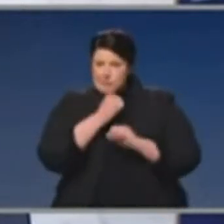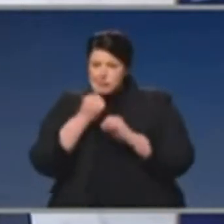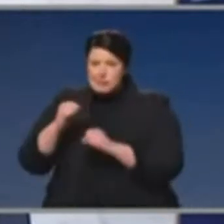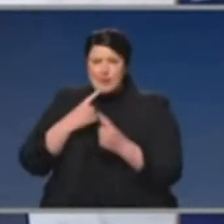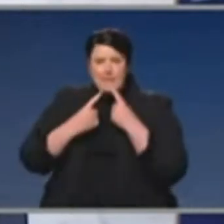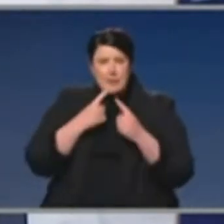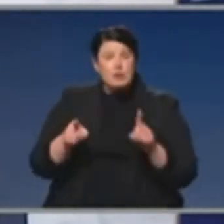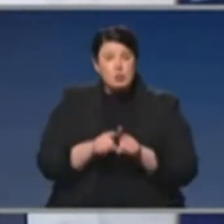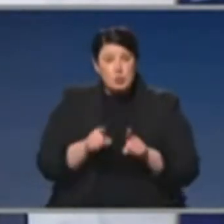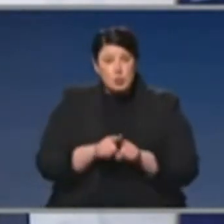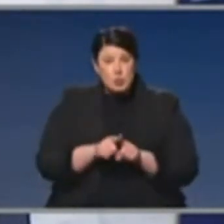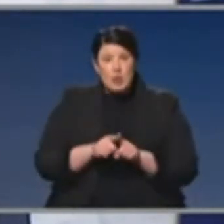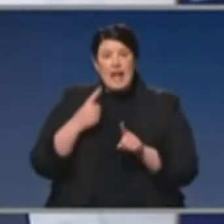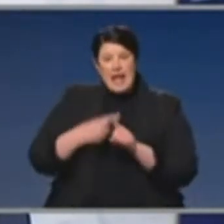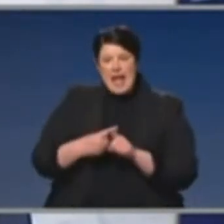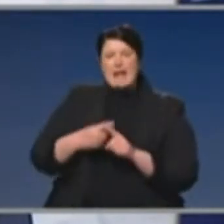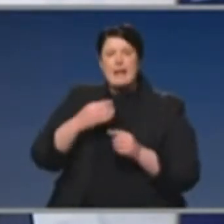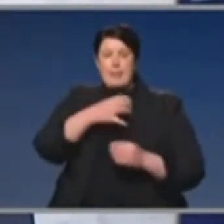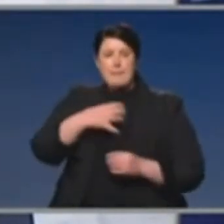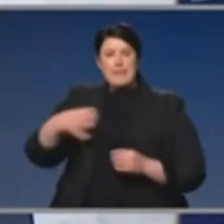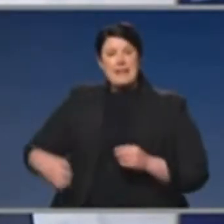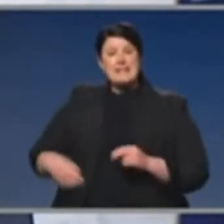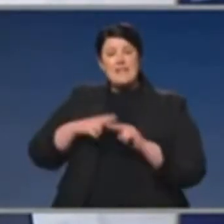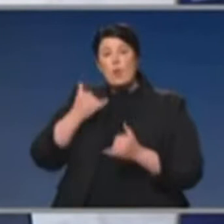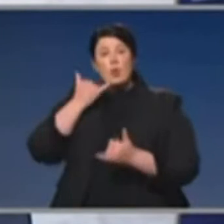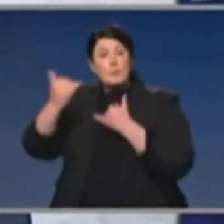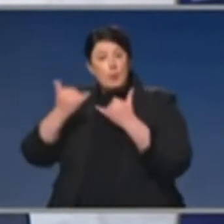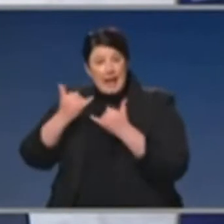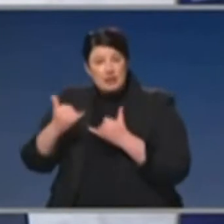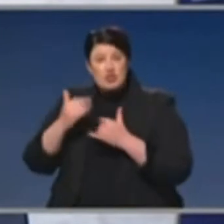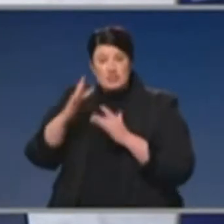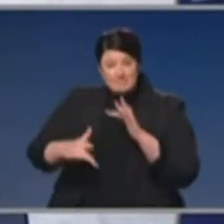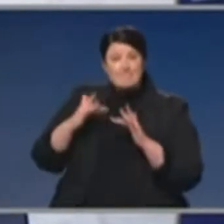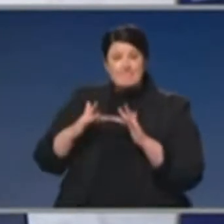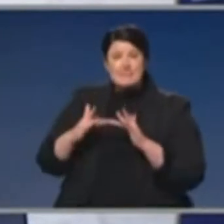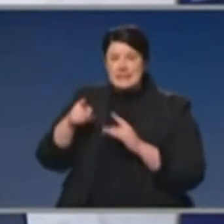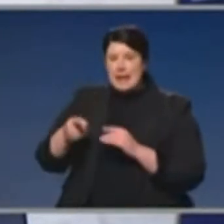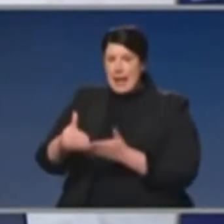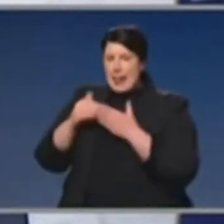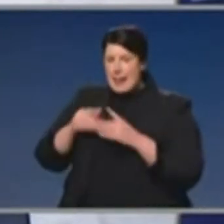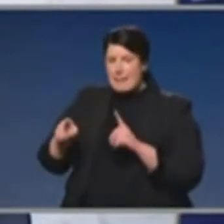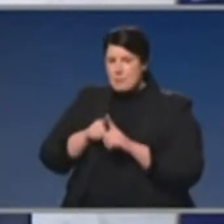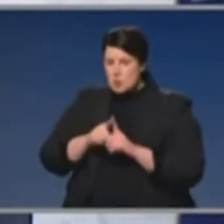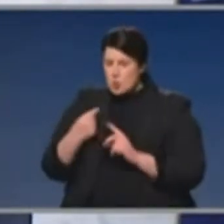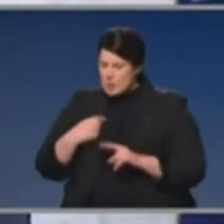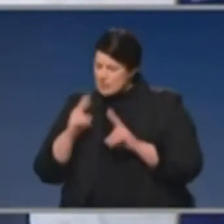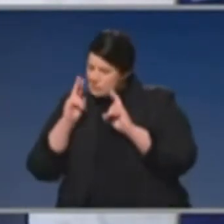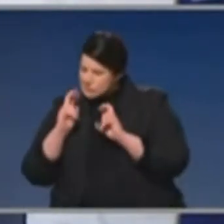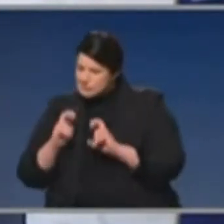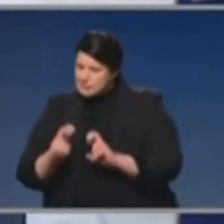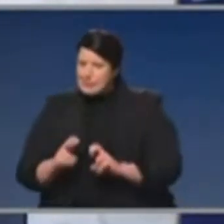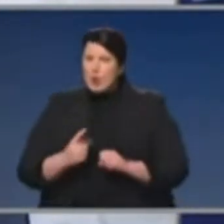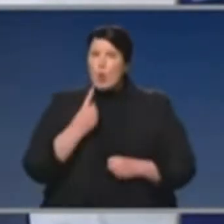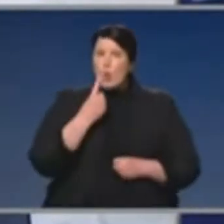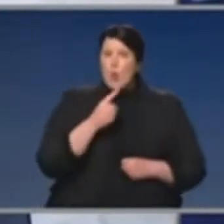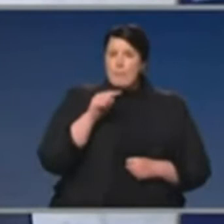Paul Fletcher, the Minister for Communications. But across government, we've really worked hard day and night to come up with this strategy. It's a